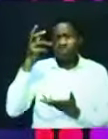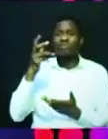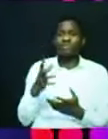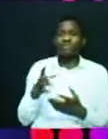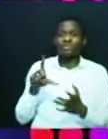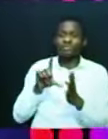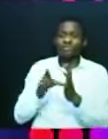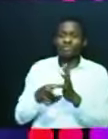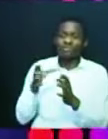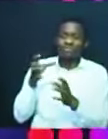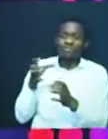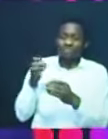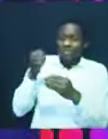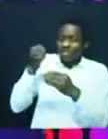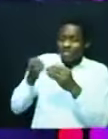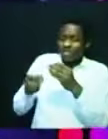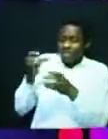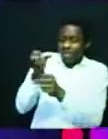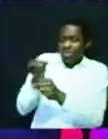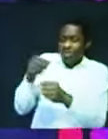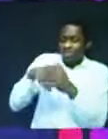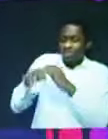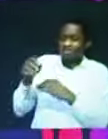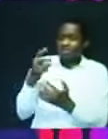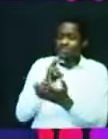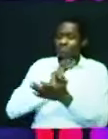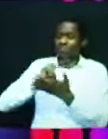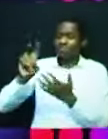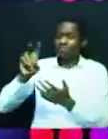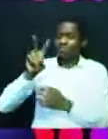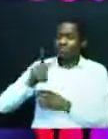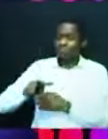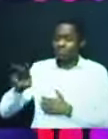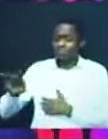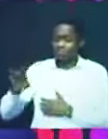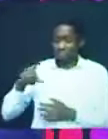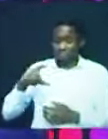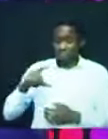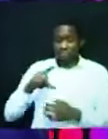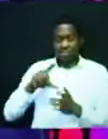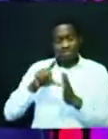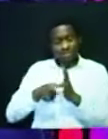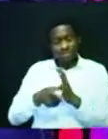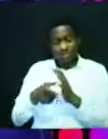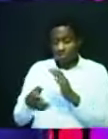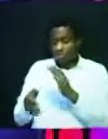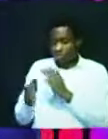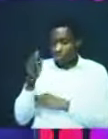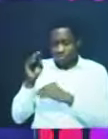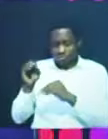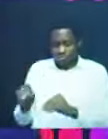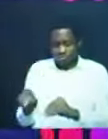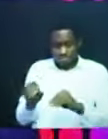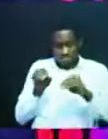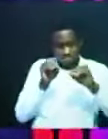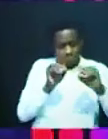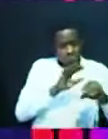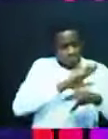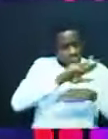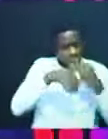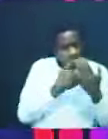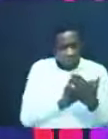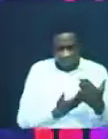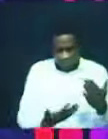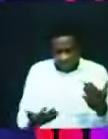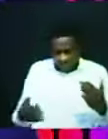22. Owie wo aduonumienu no sei ana okan. And God placed all things under His, that is Christ's,